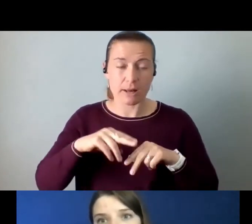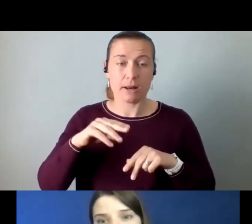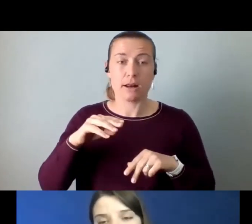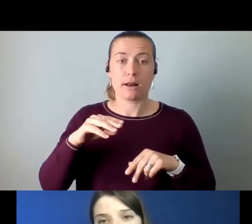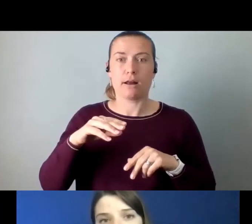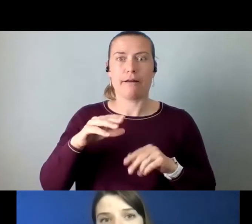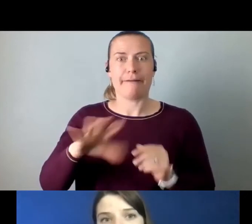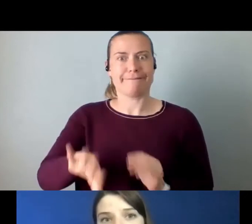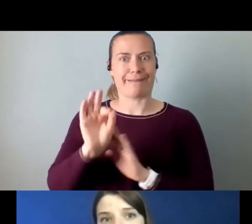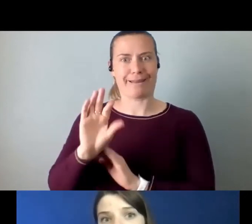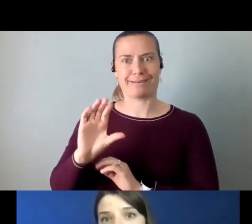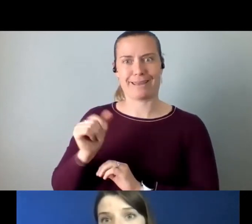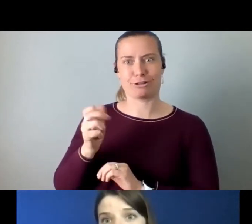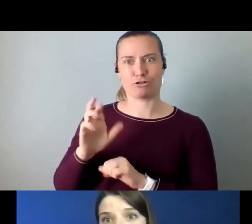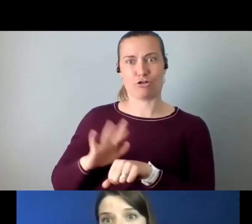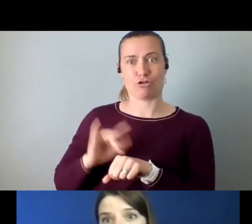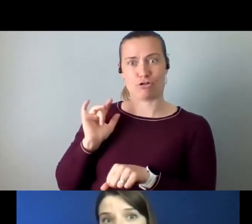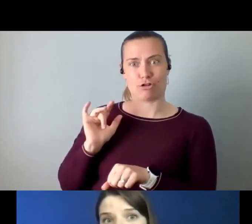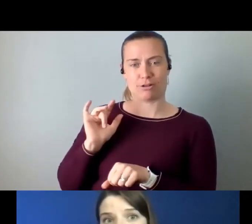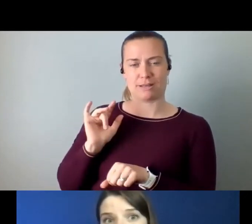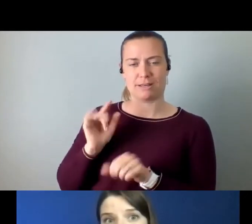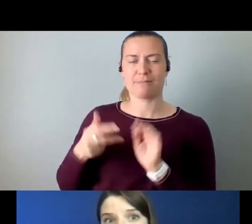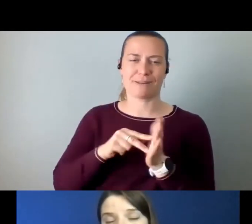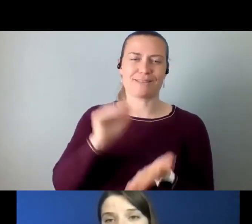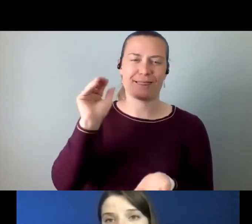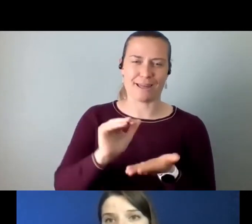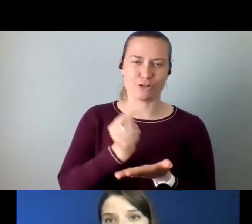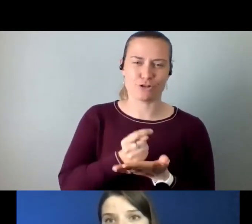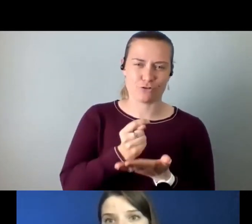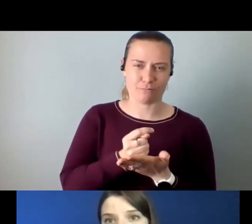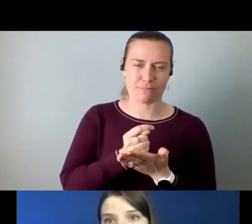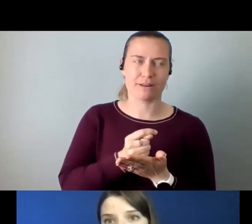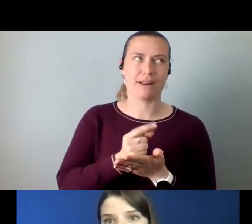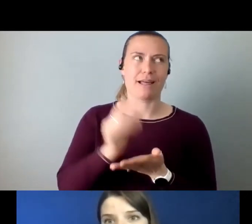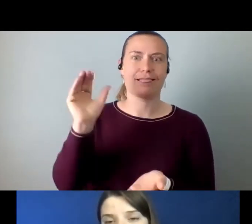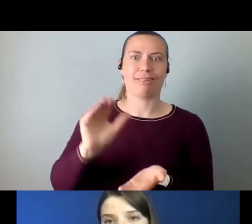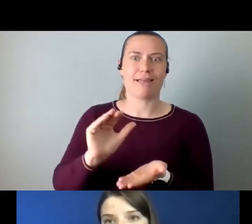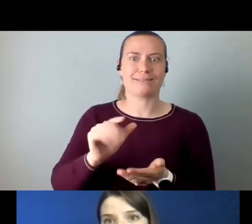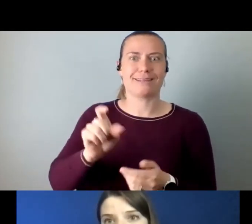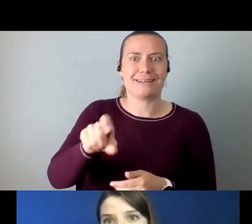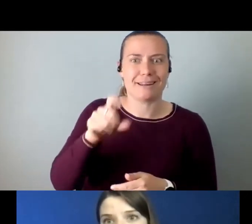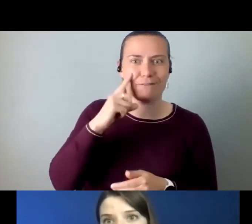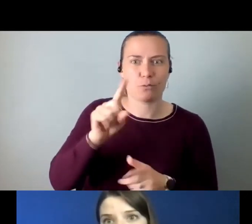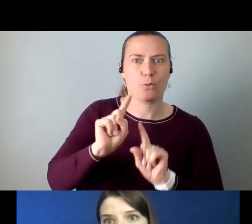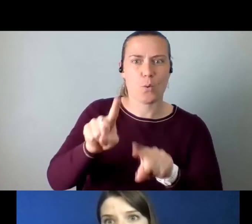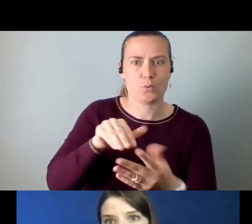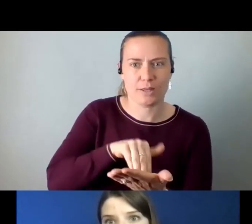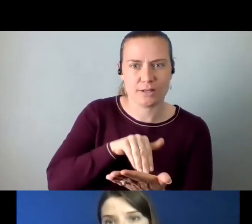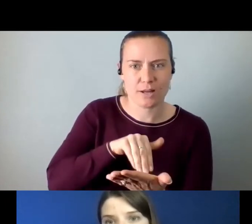cancer earlier means less treatment, less need to go to the doctor more often,